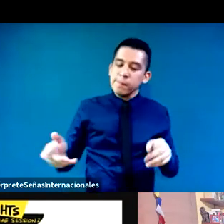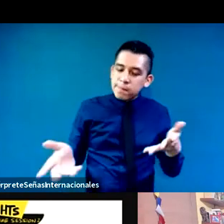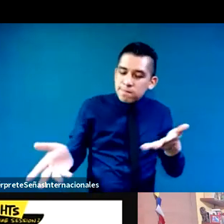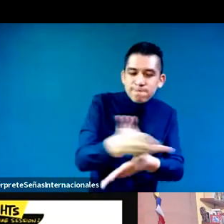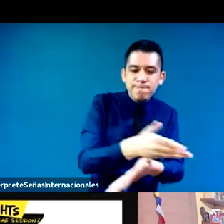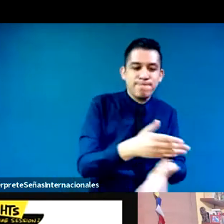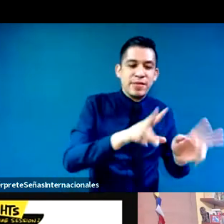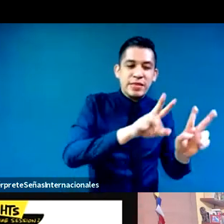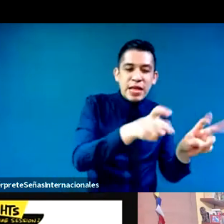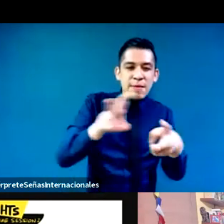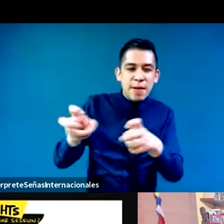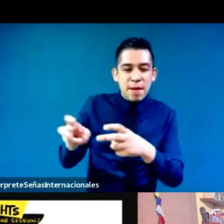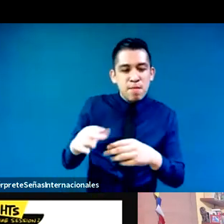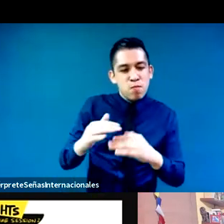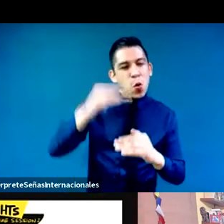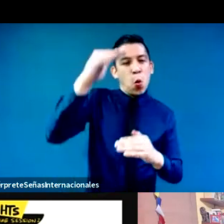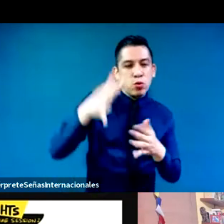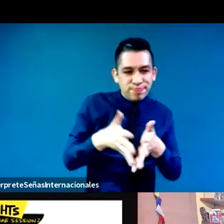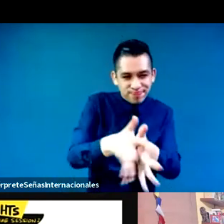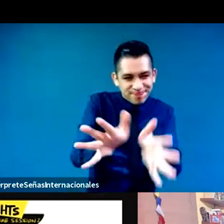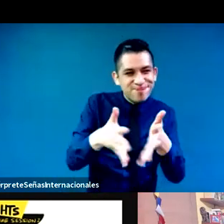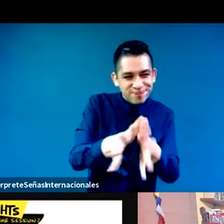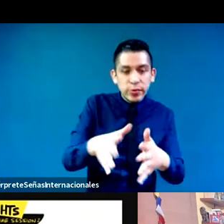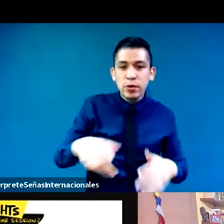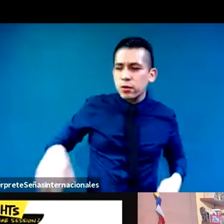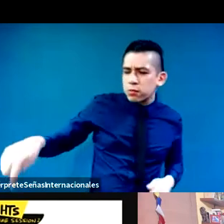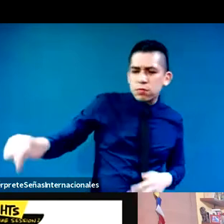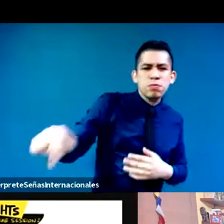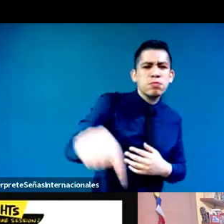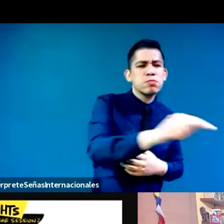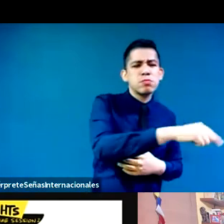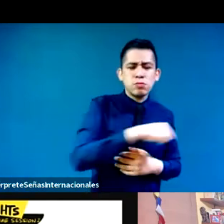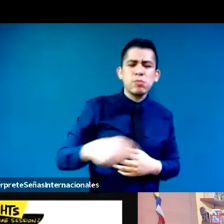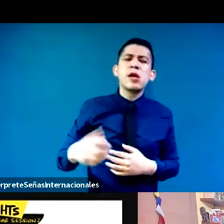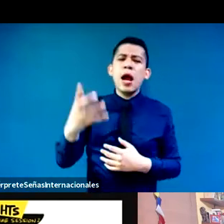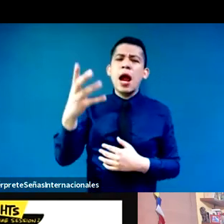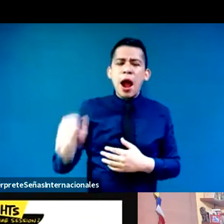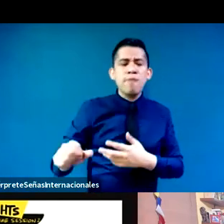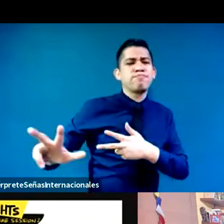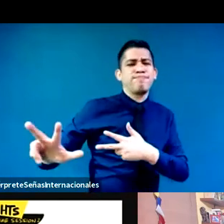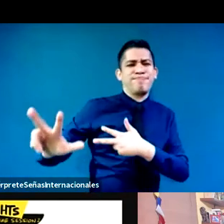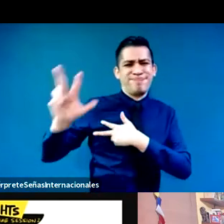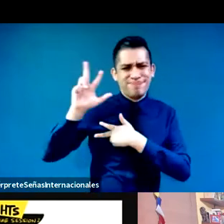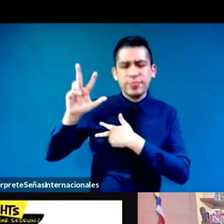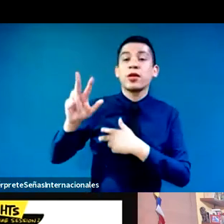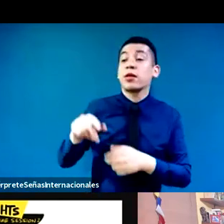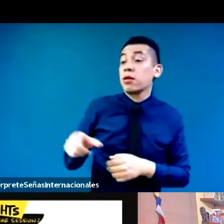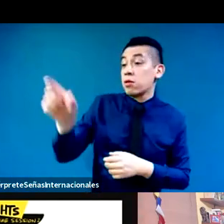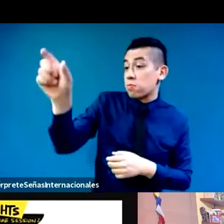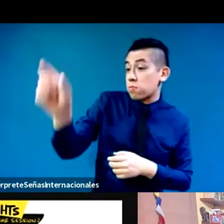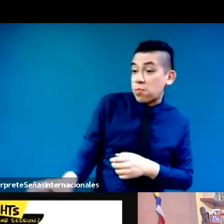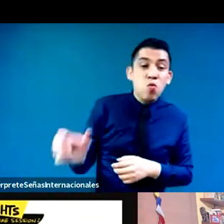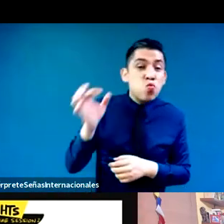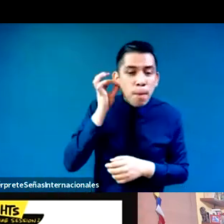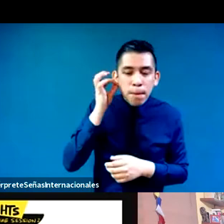opportunities, and building gender-just macroeconomic systems. But allow me to outline five critical steps on